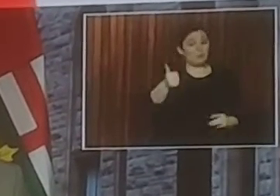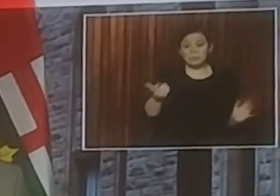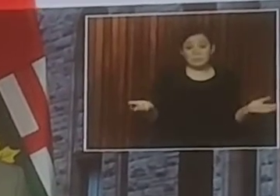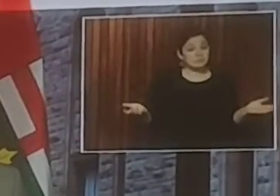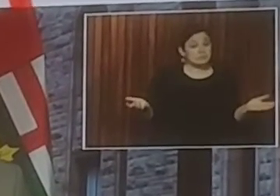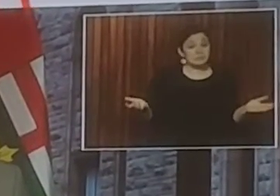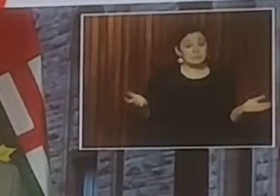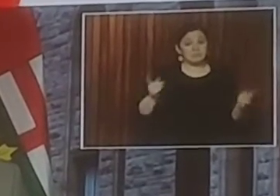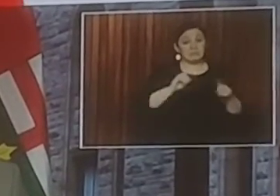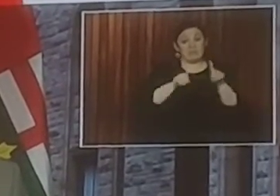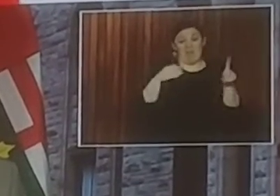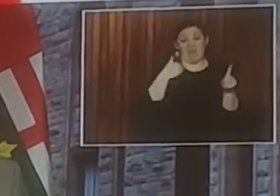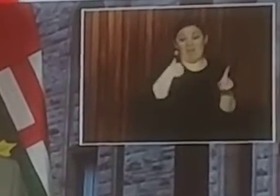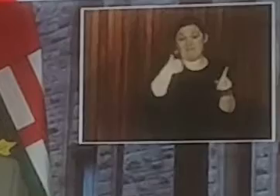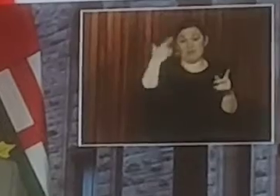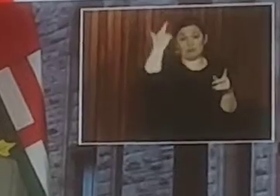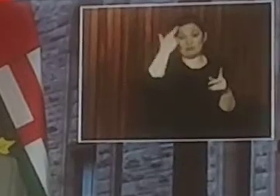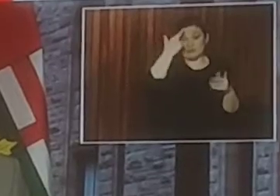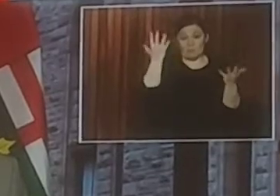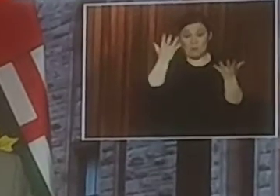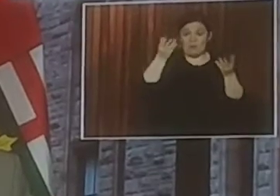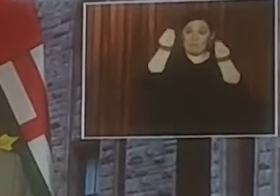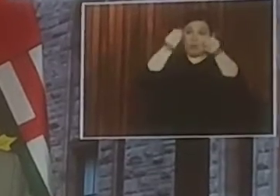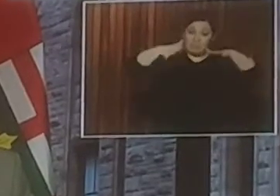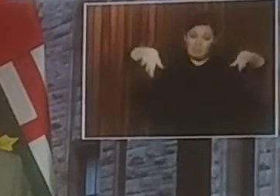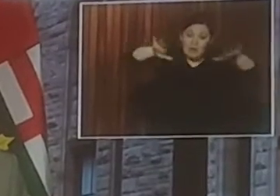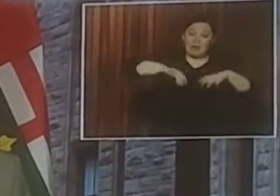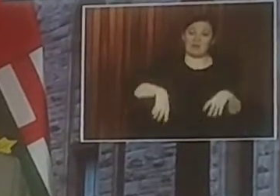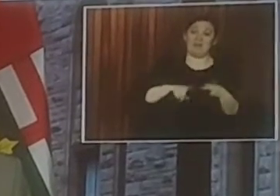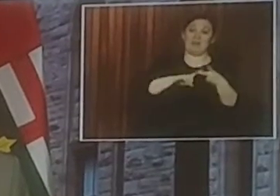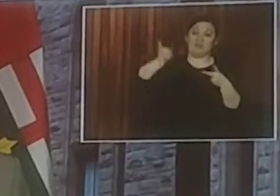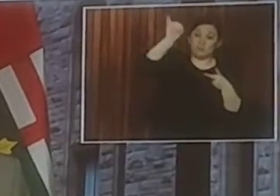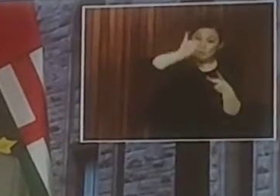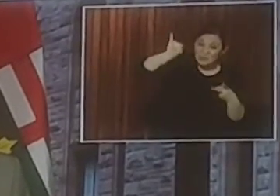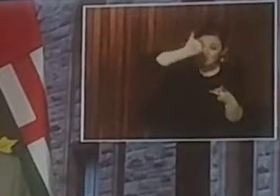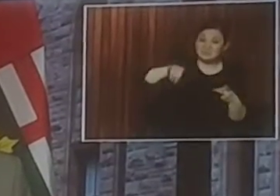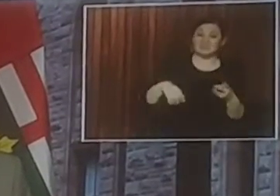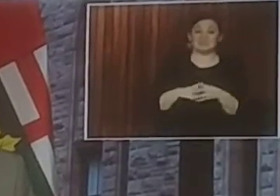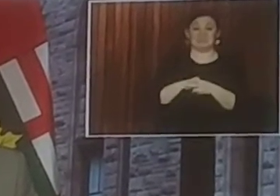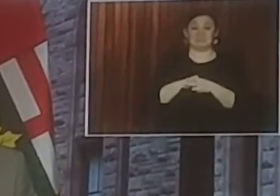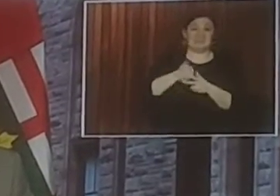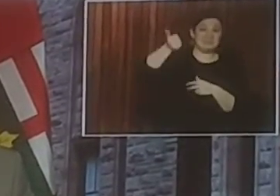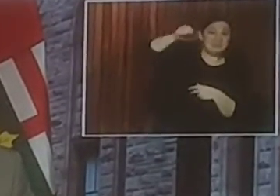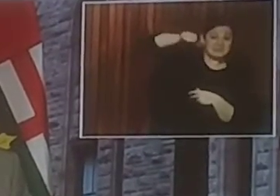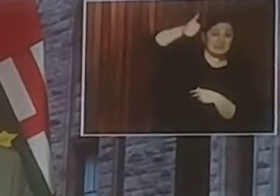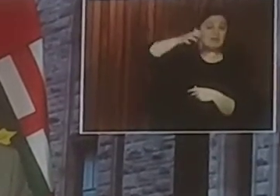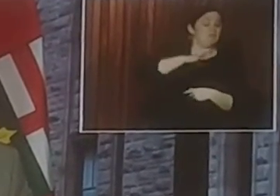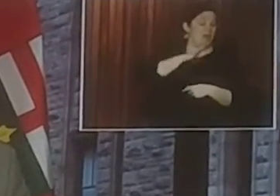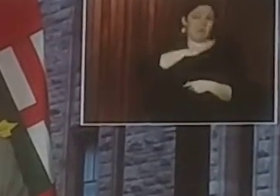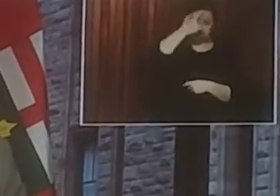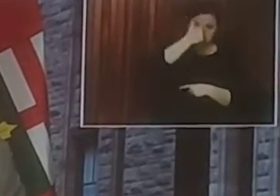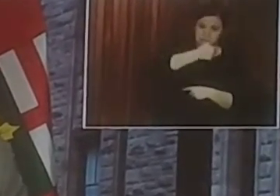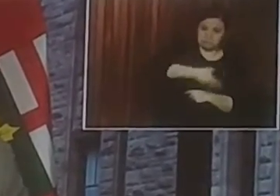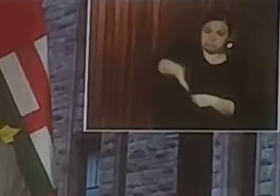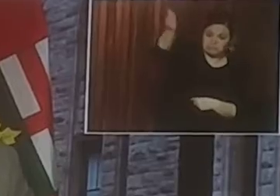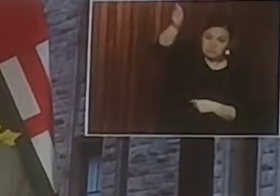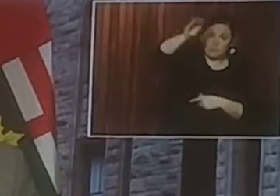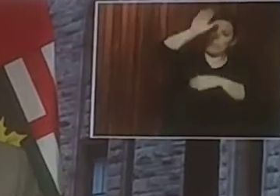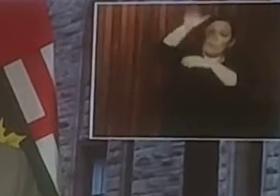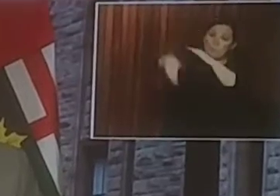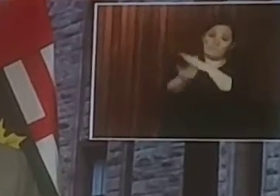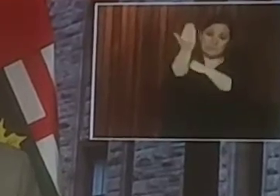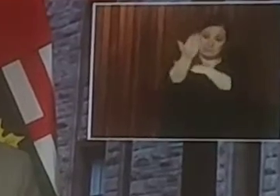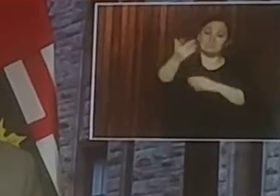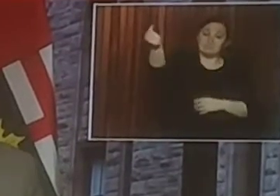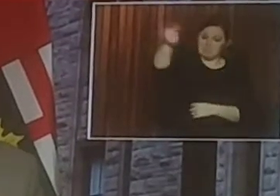your property or for insurance. I understand that, but don't use that by going up extended period of times. So those are my main